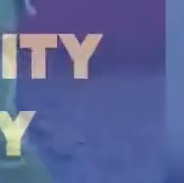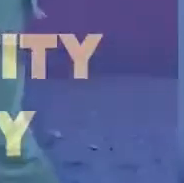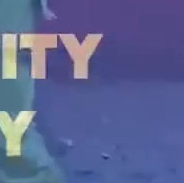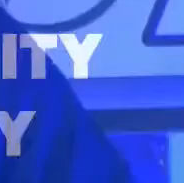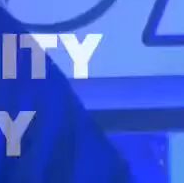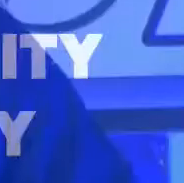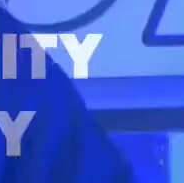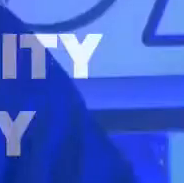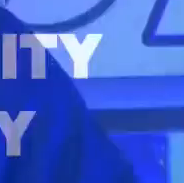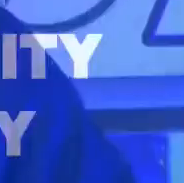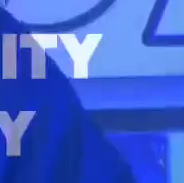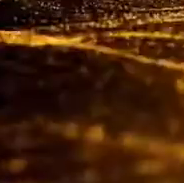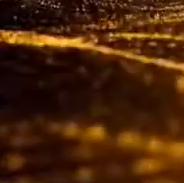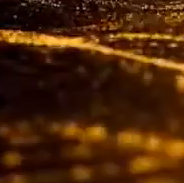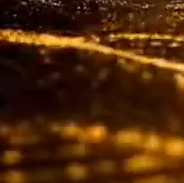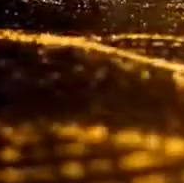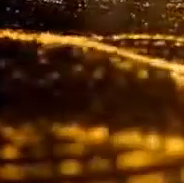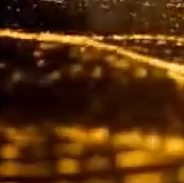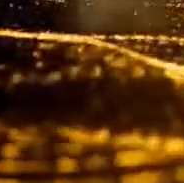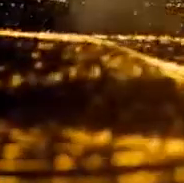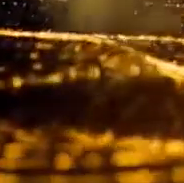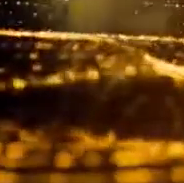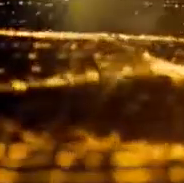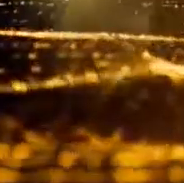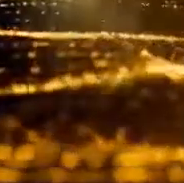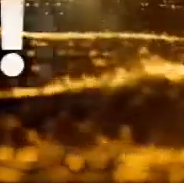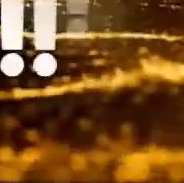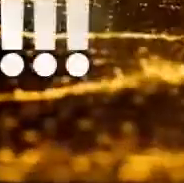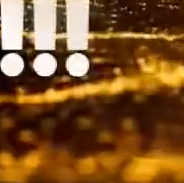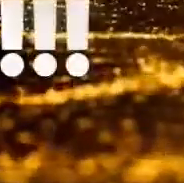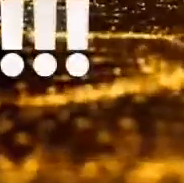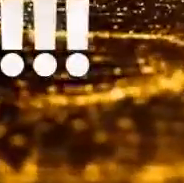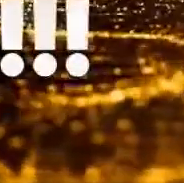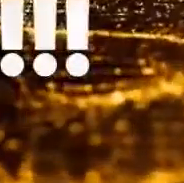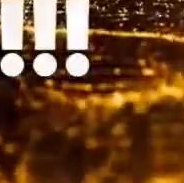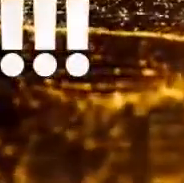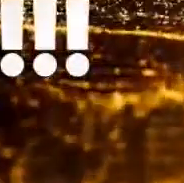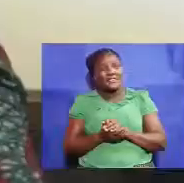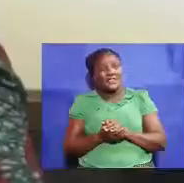disability. Hooray! H4P, as you call.